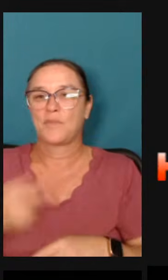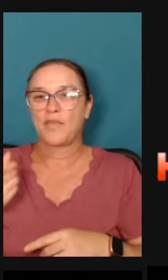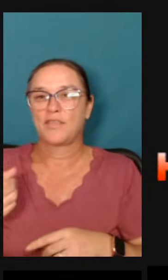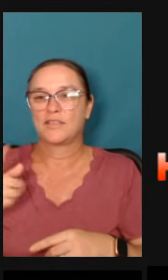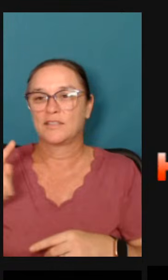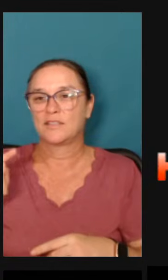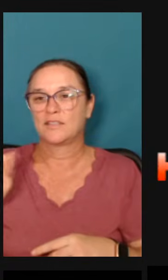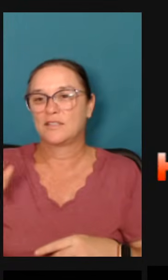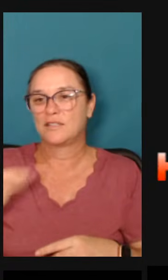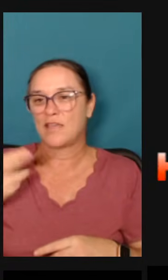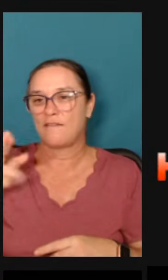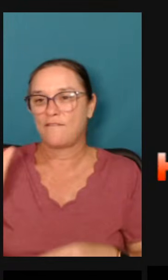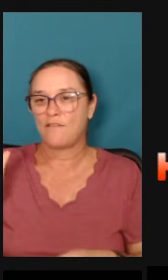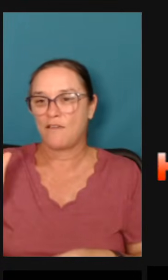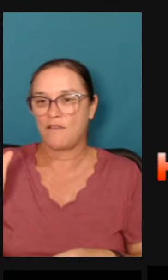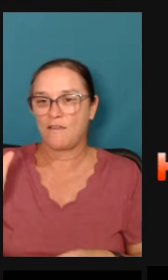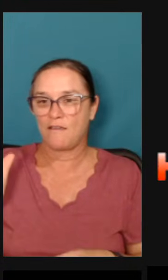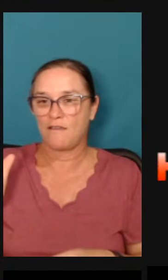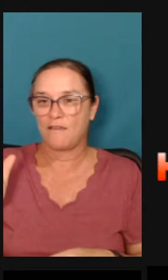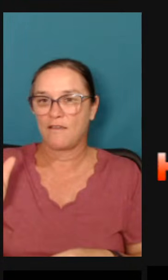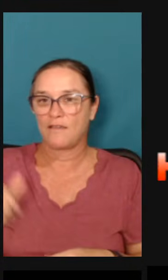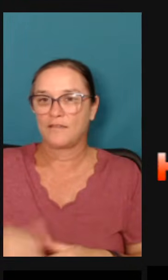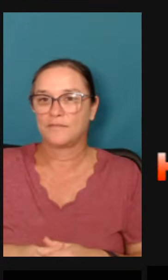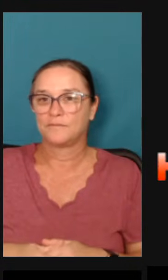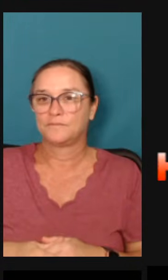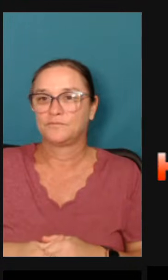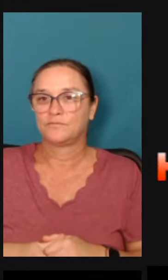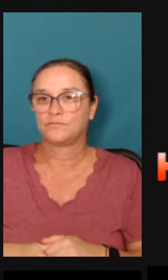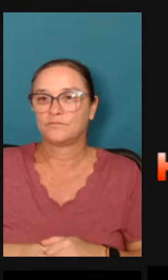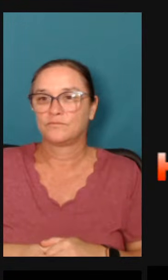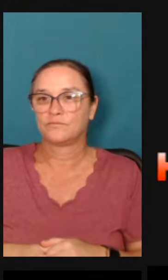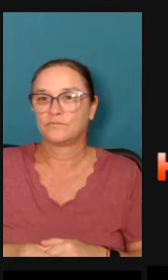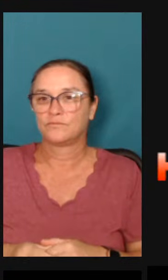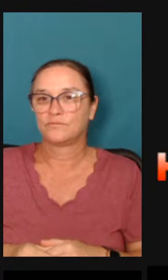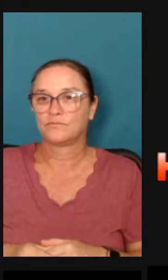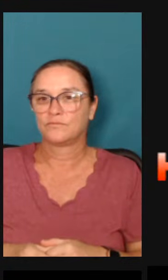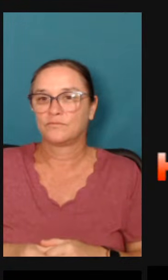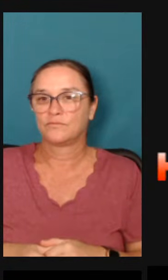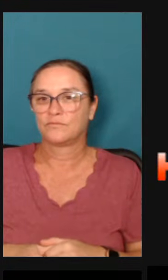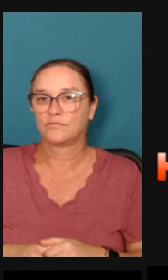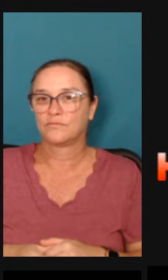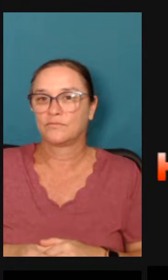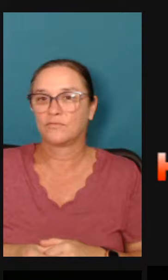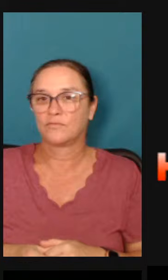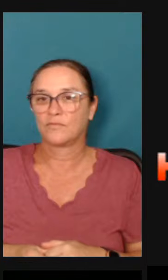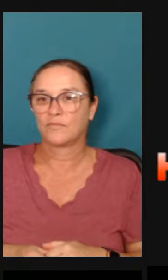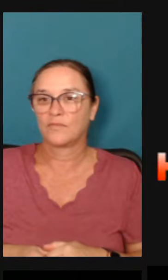Tephra, and just look how much of the really fine reticulite.